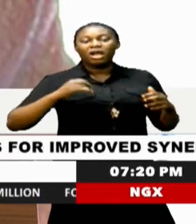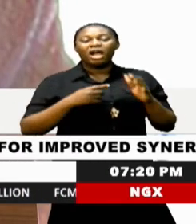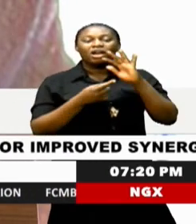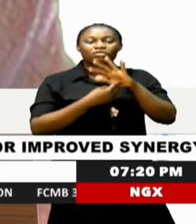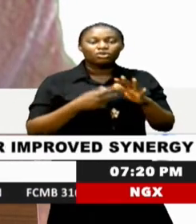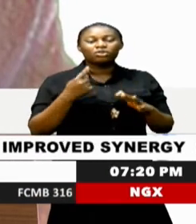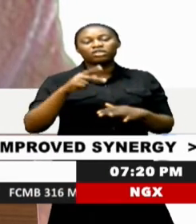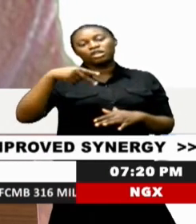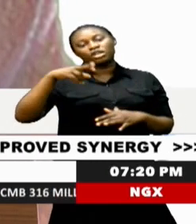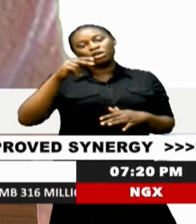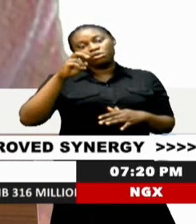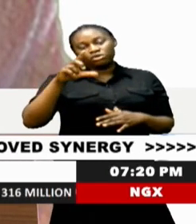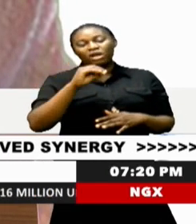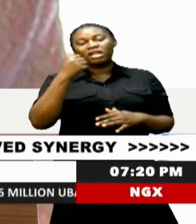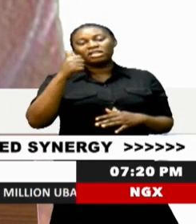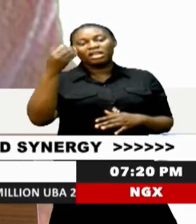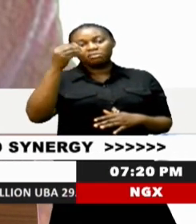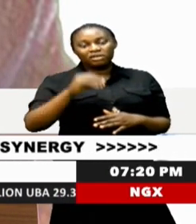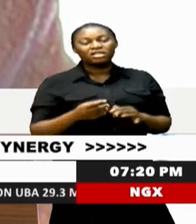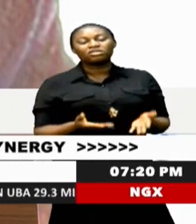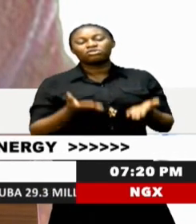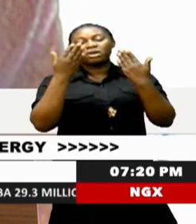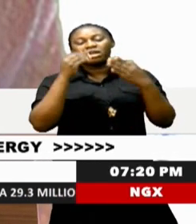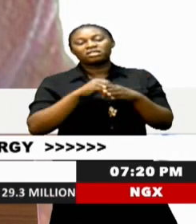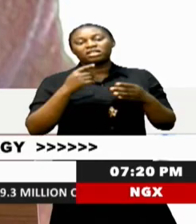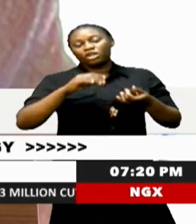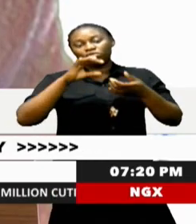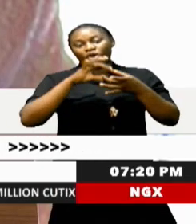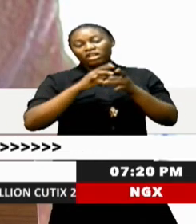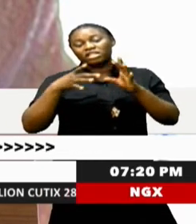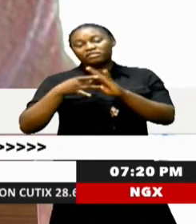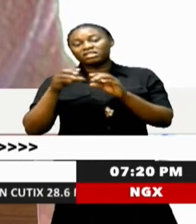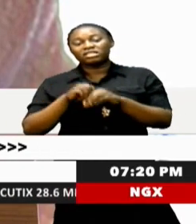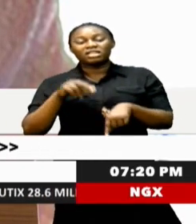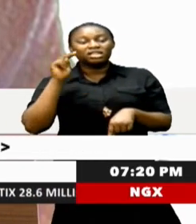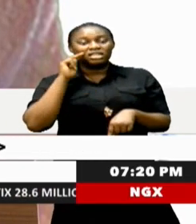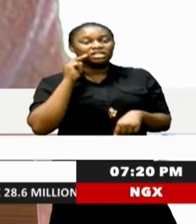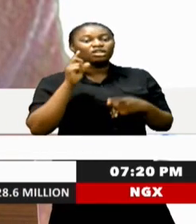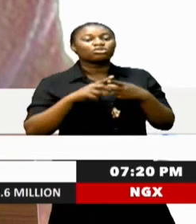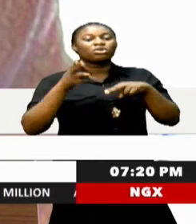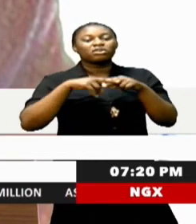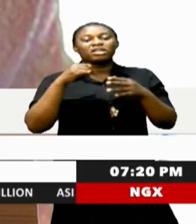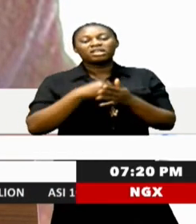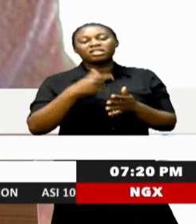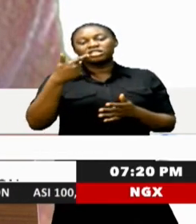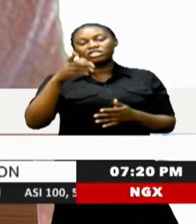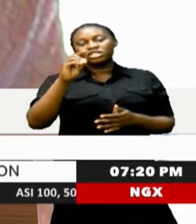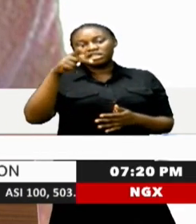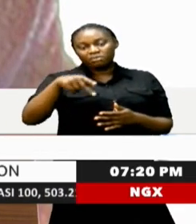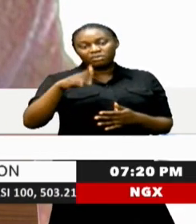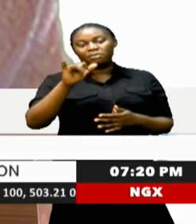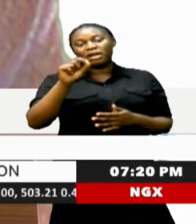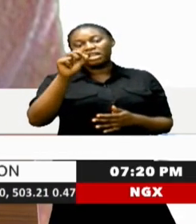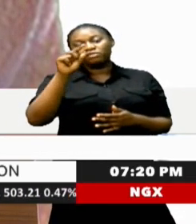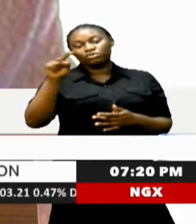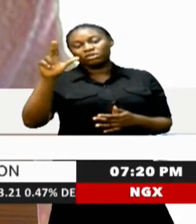and a 10% rise in digital connectivity in Nigeria can increase its GDP by 11 to